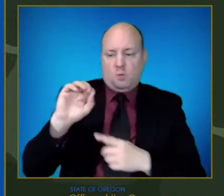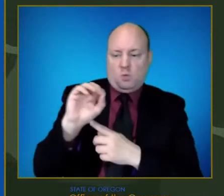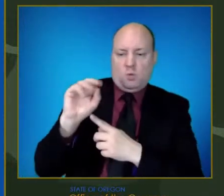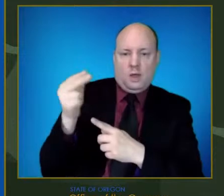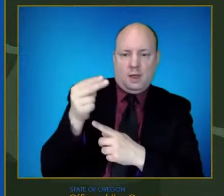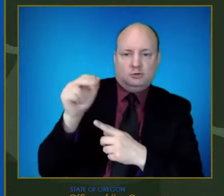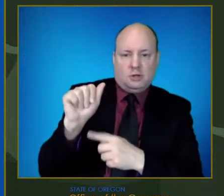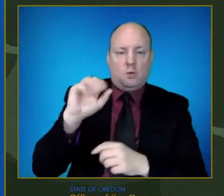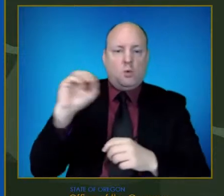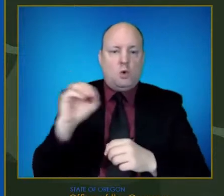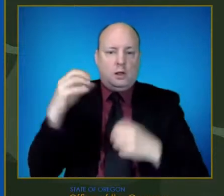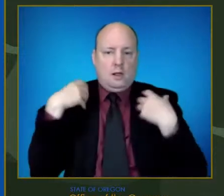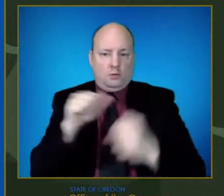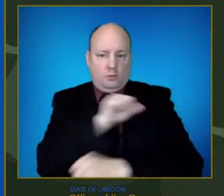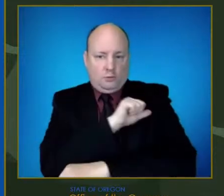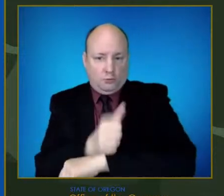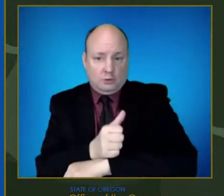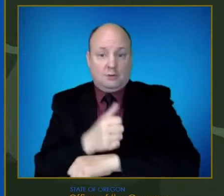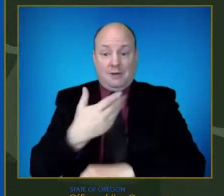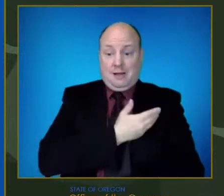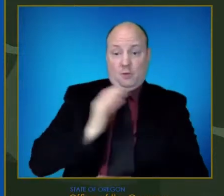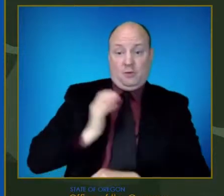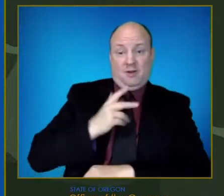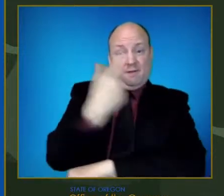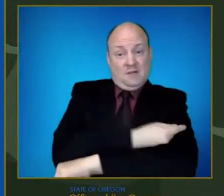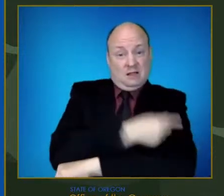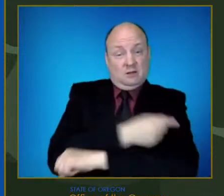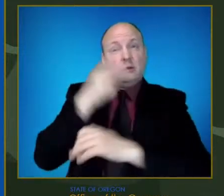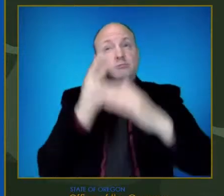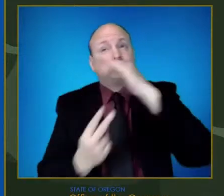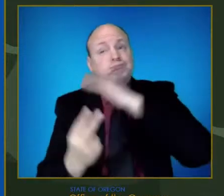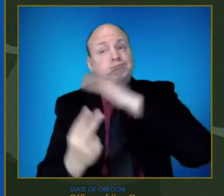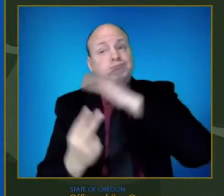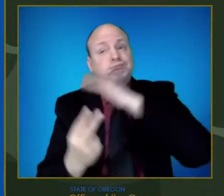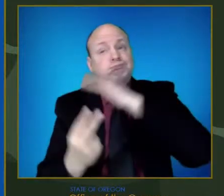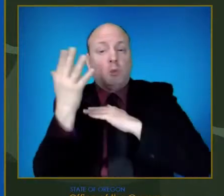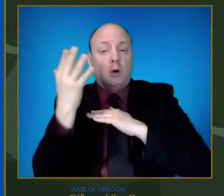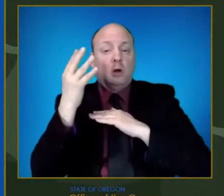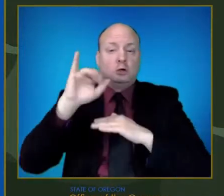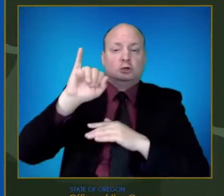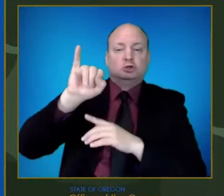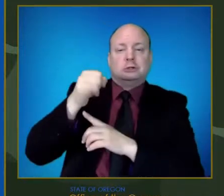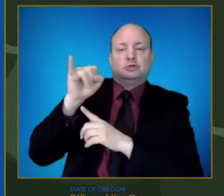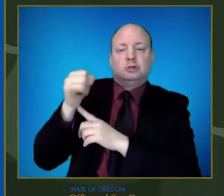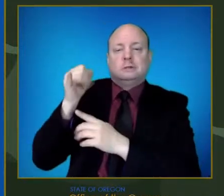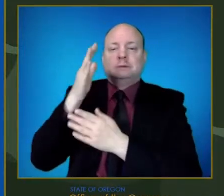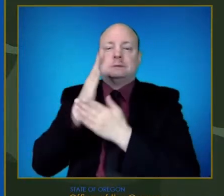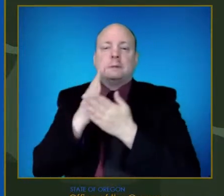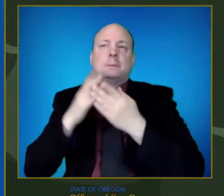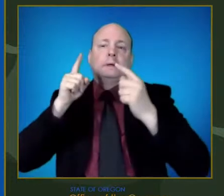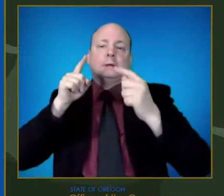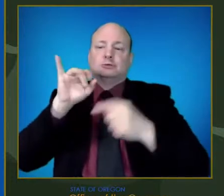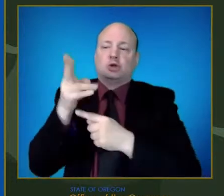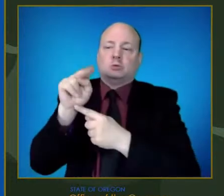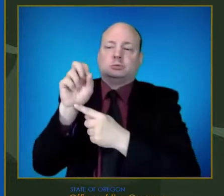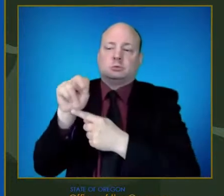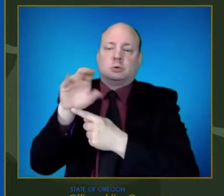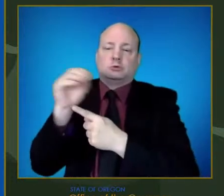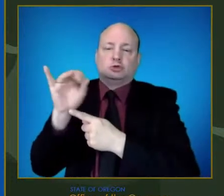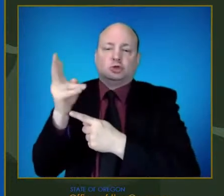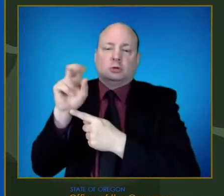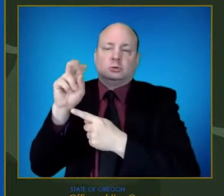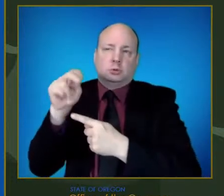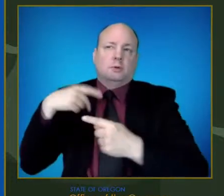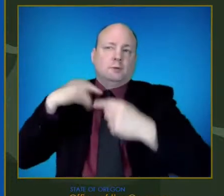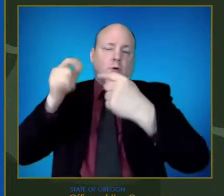in light of the manufacturing interruptions for the Johnson & Johnson vaccine that the federal government announced earlier this week. In addition, I'll give you the